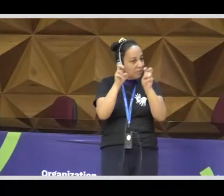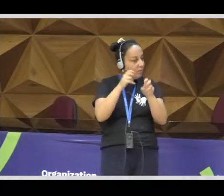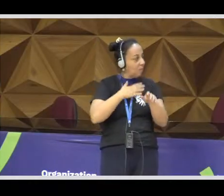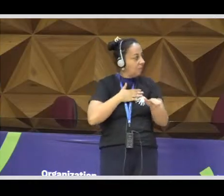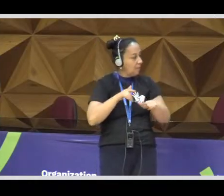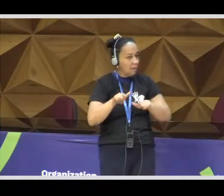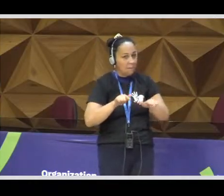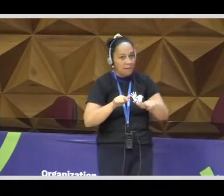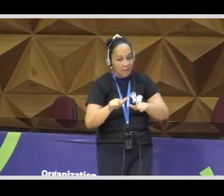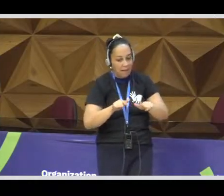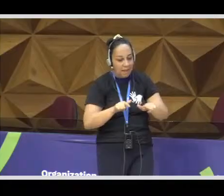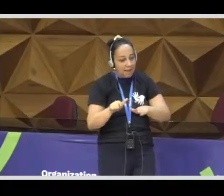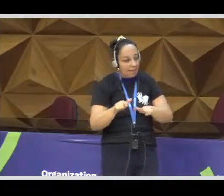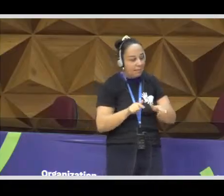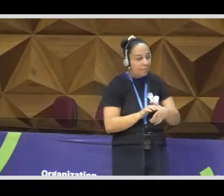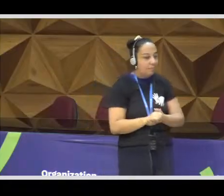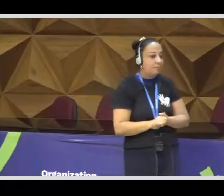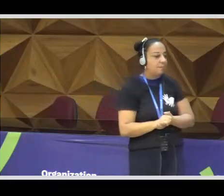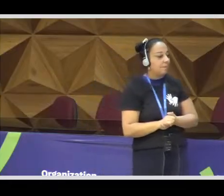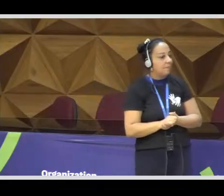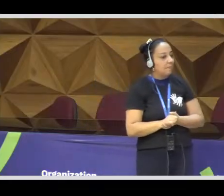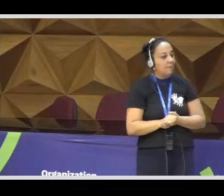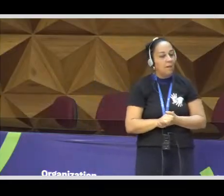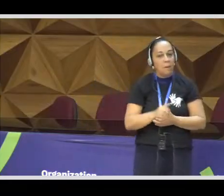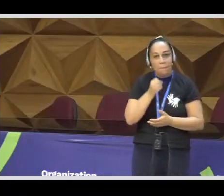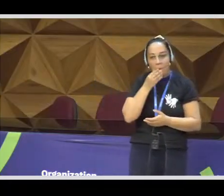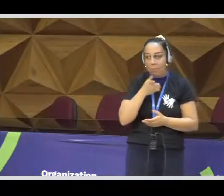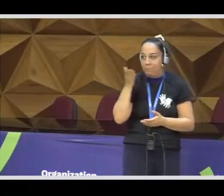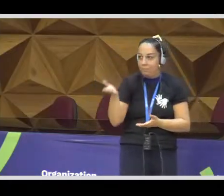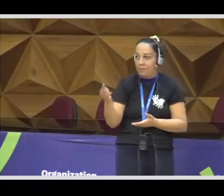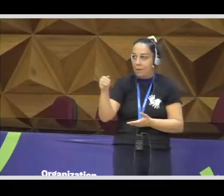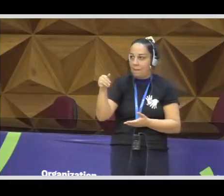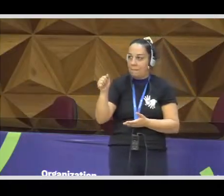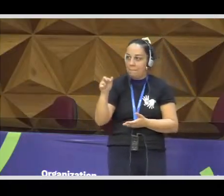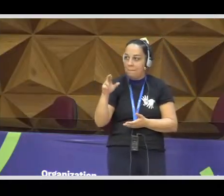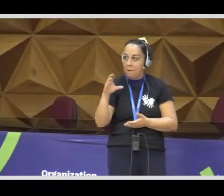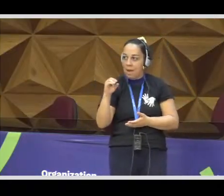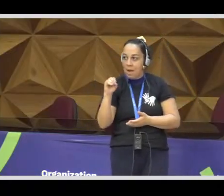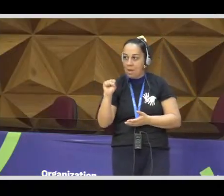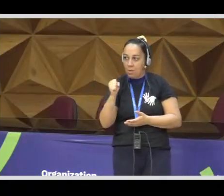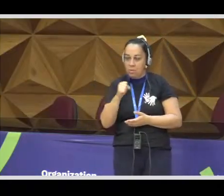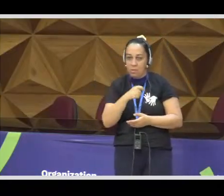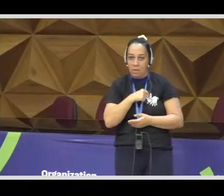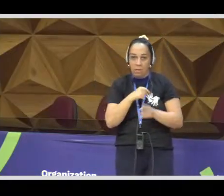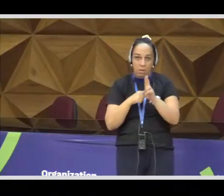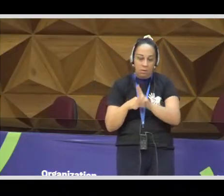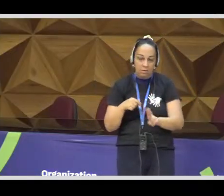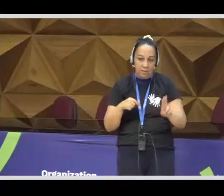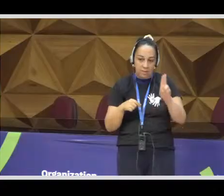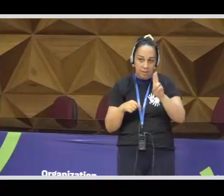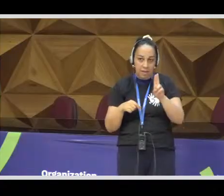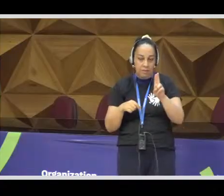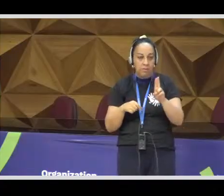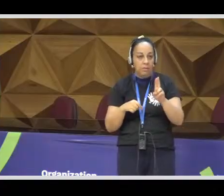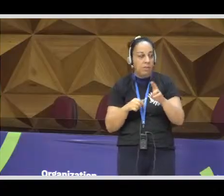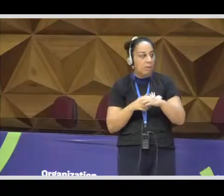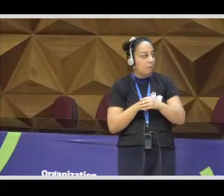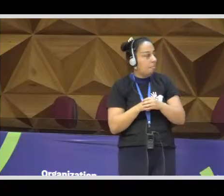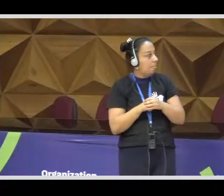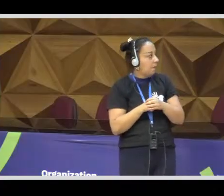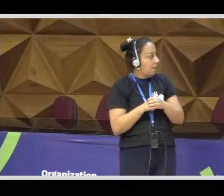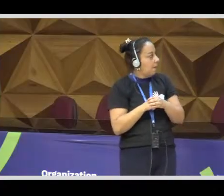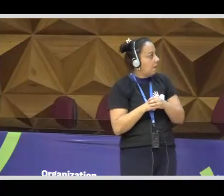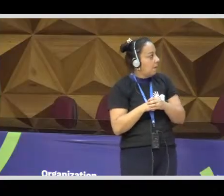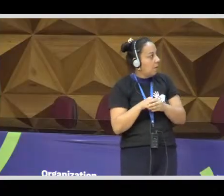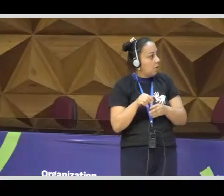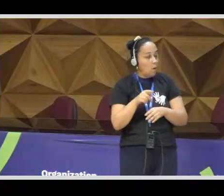So as Marco says, I'm from the University of Glasgow in Scotland. I'm going to talk about a project that's just coming to the